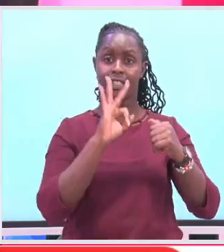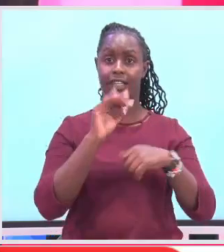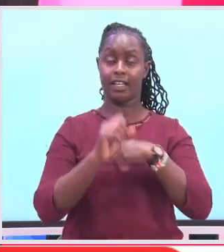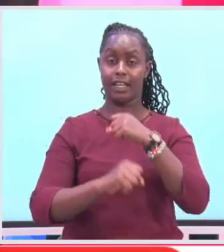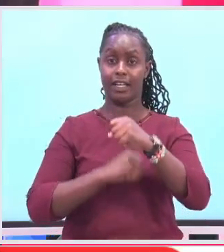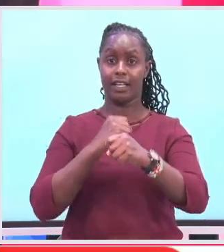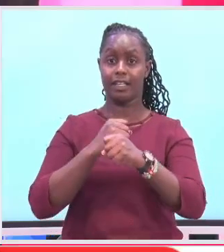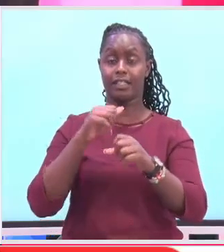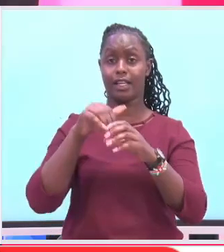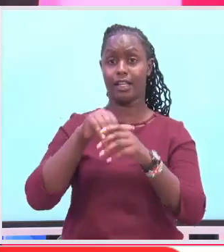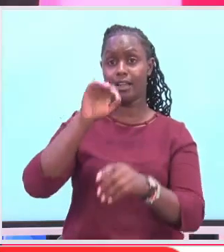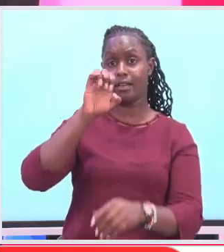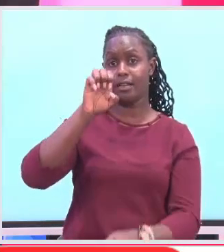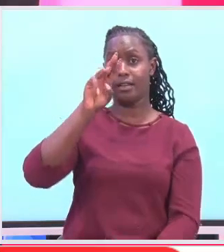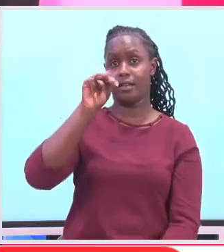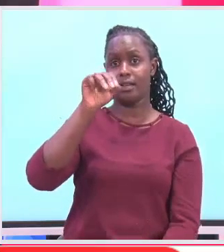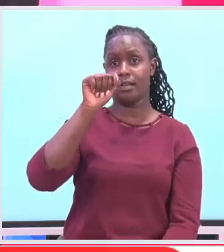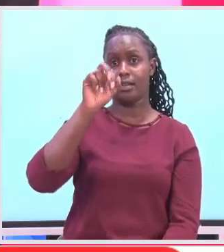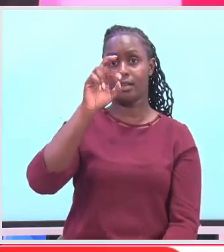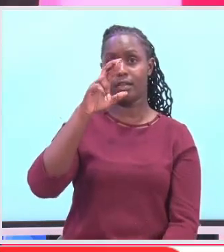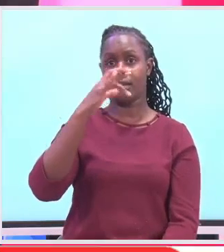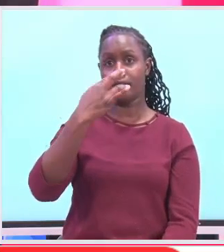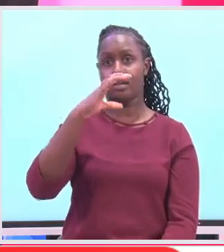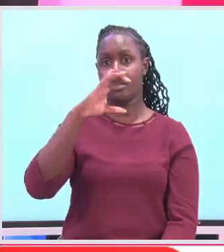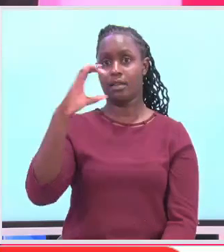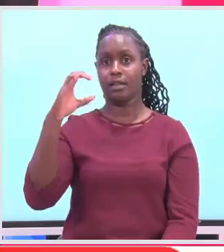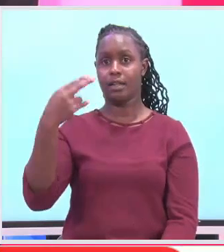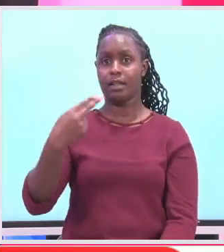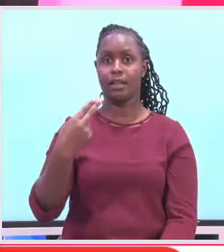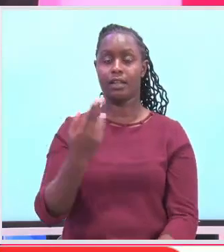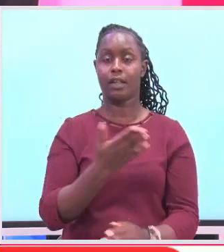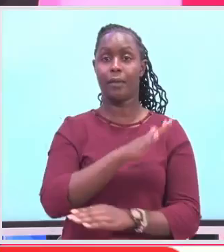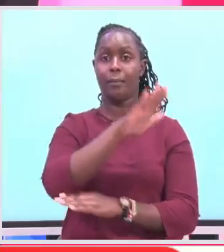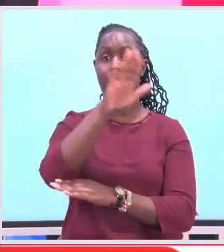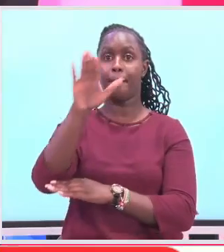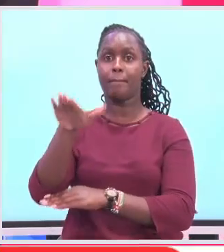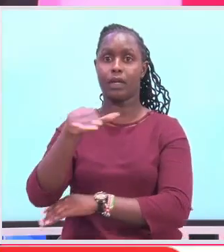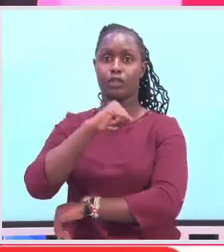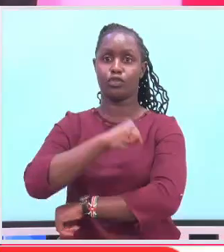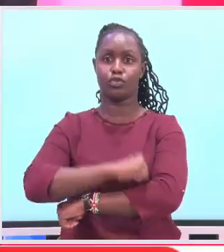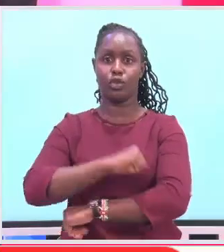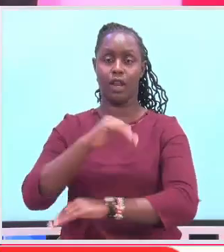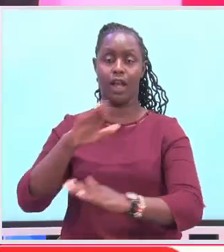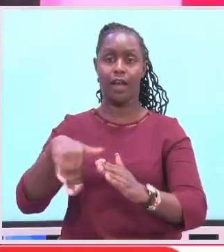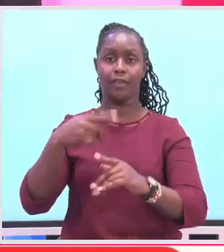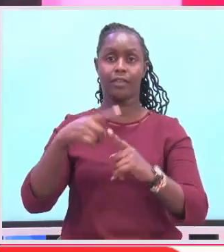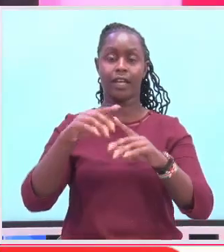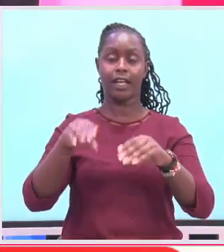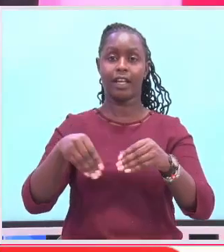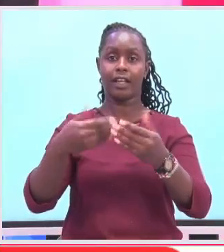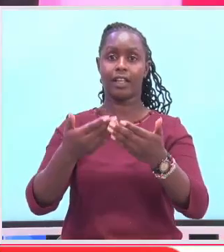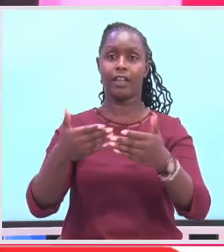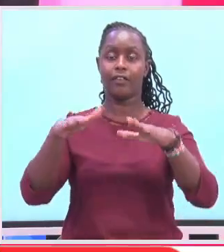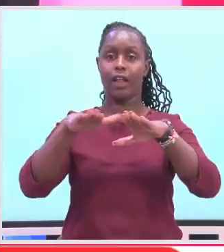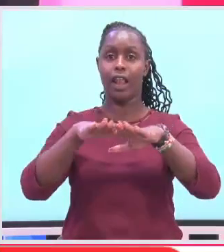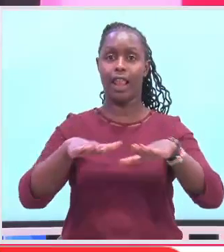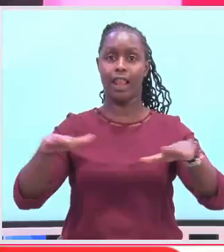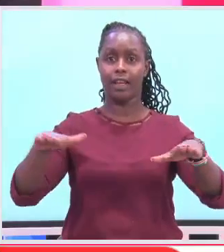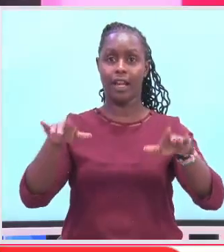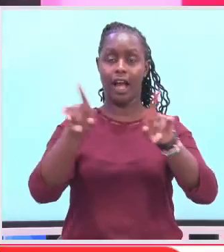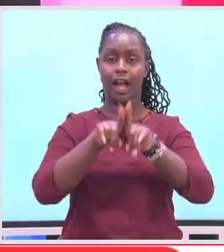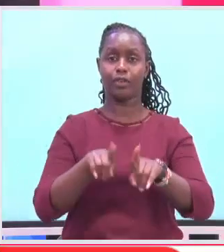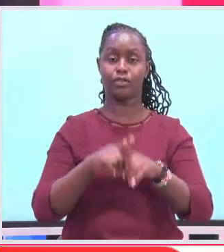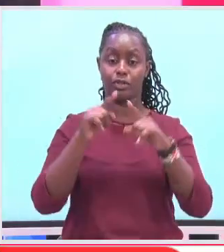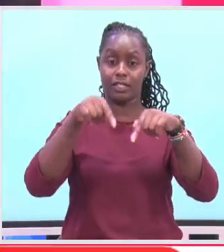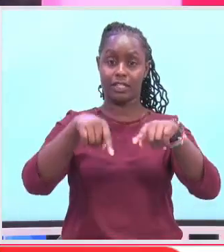Baringo County has surprised many after she donated her piece of land to a Marriage Primary School and enrolled as a kindergarten pupil in the